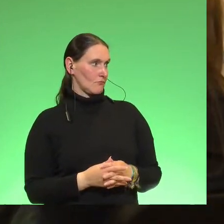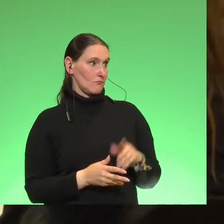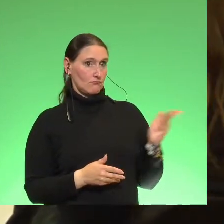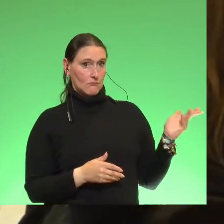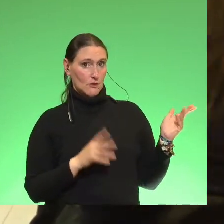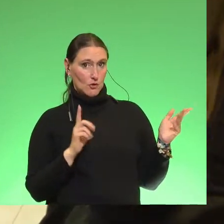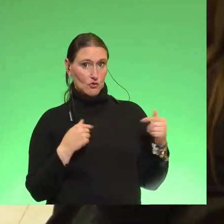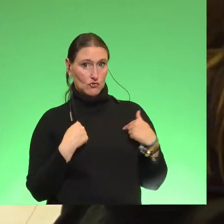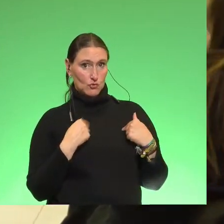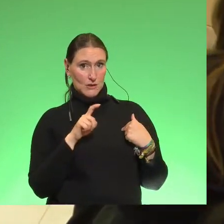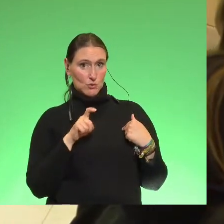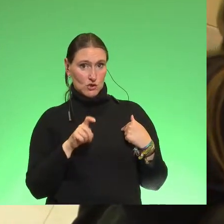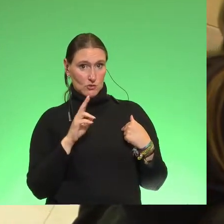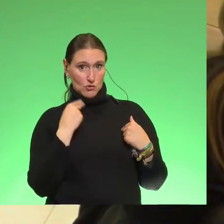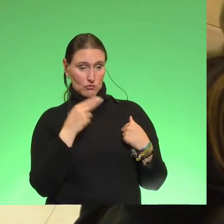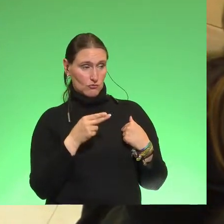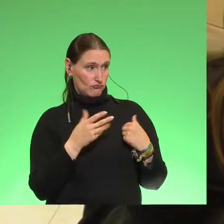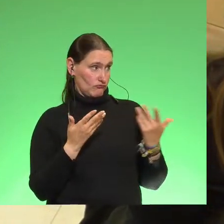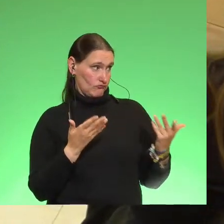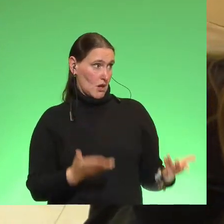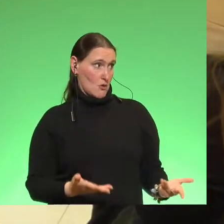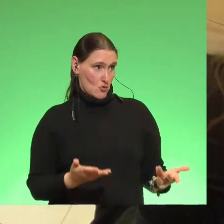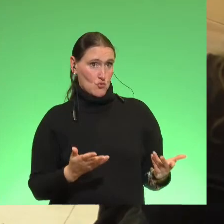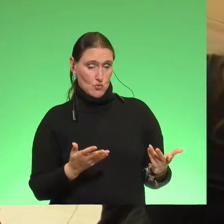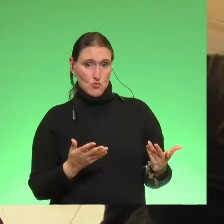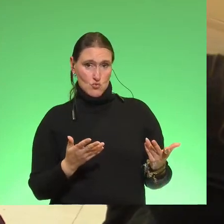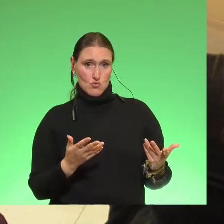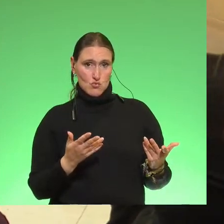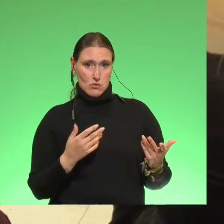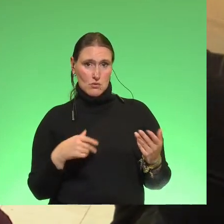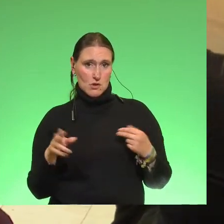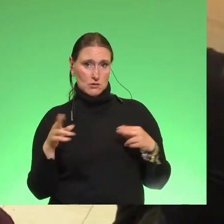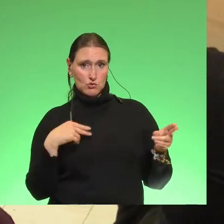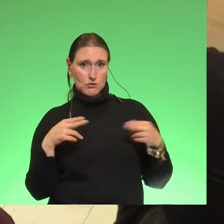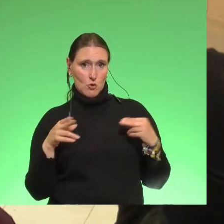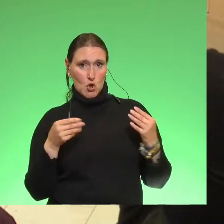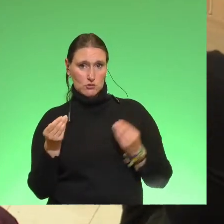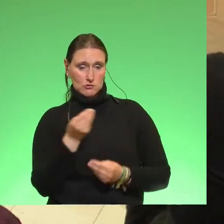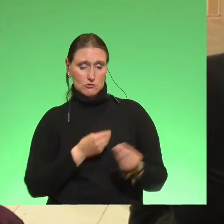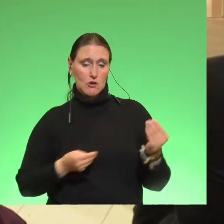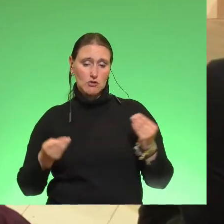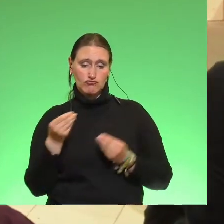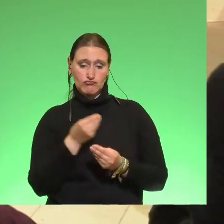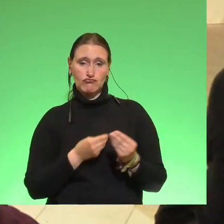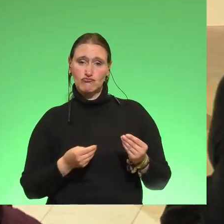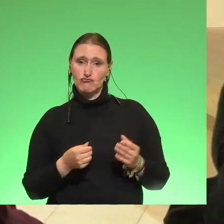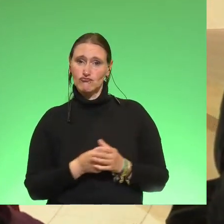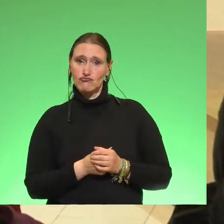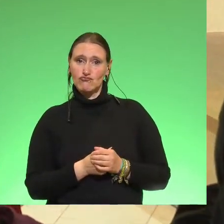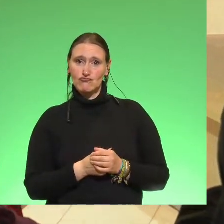I guess it starts to becoming responsive amongst us, which is very good because.